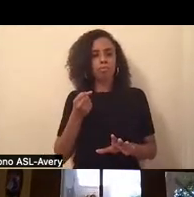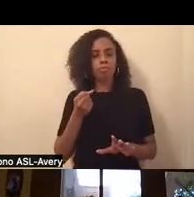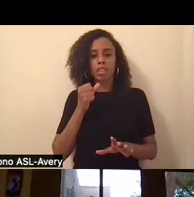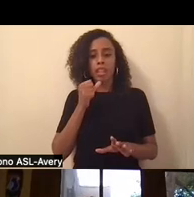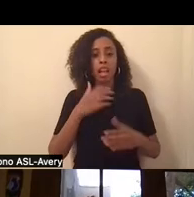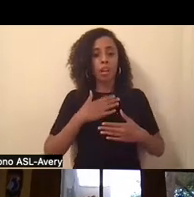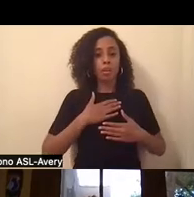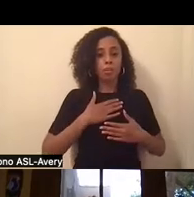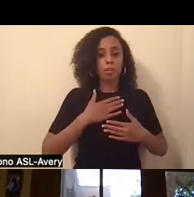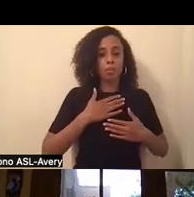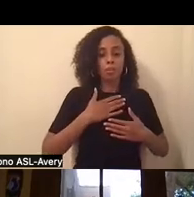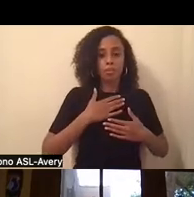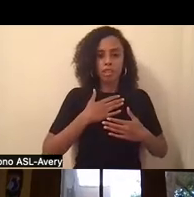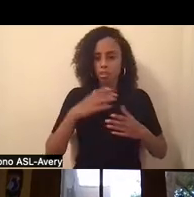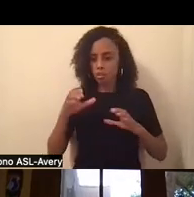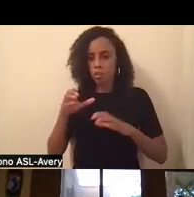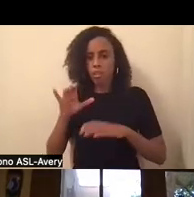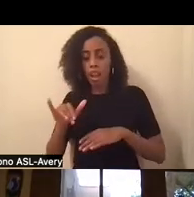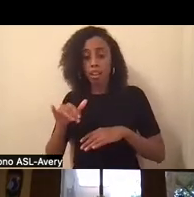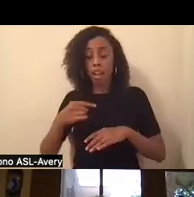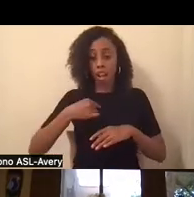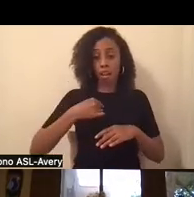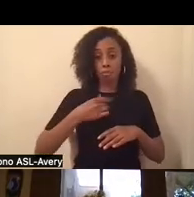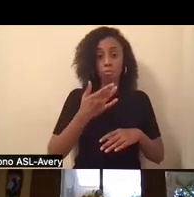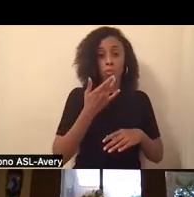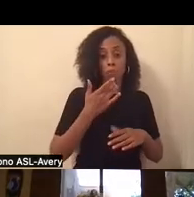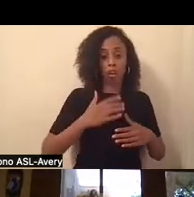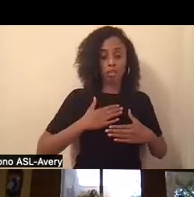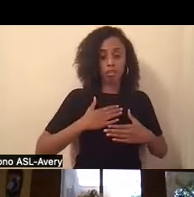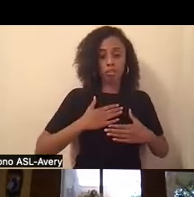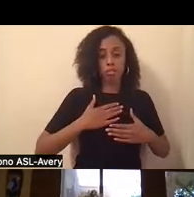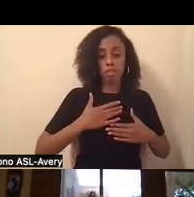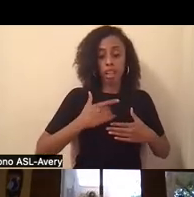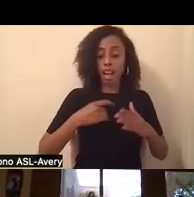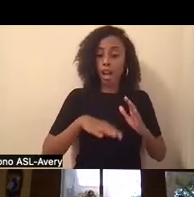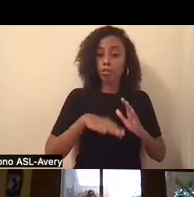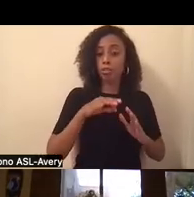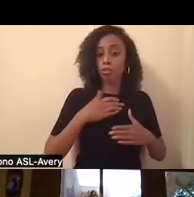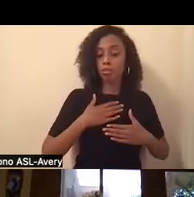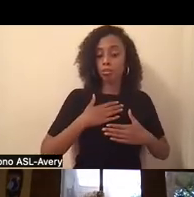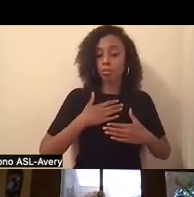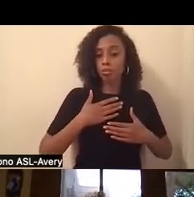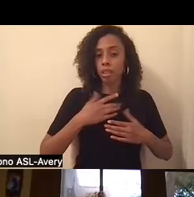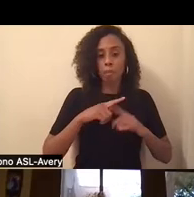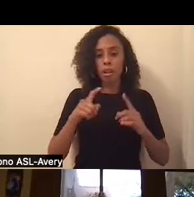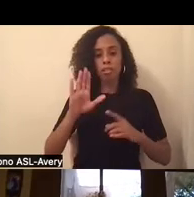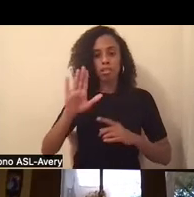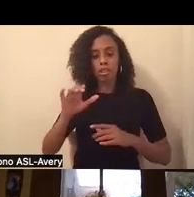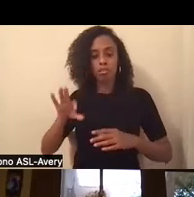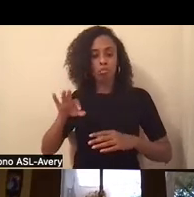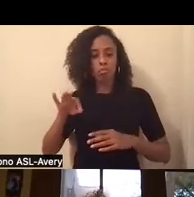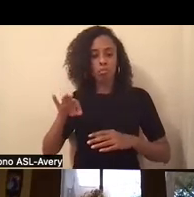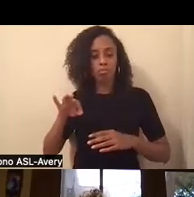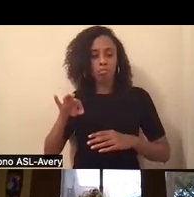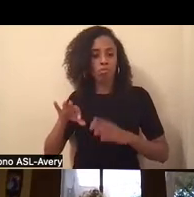do that. I prefer breath and I choose breath, but that's not what has to be your choice.